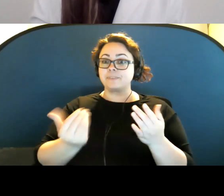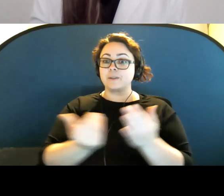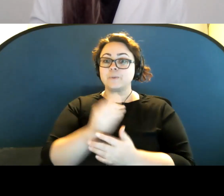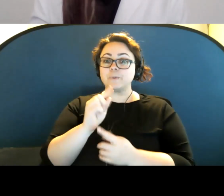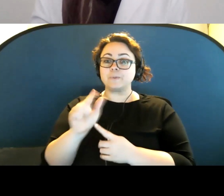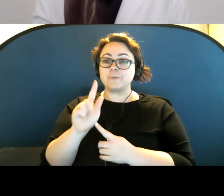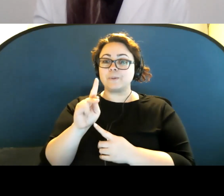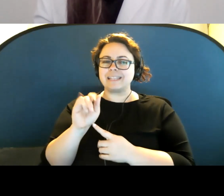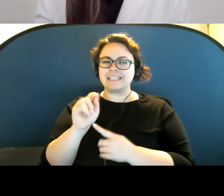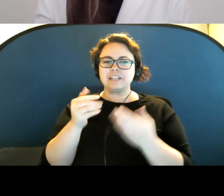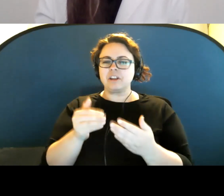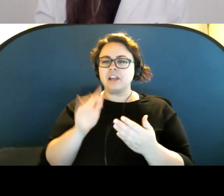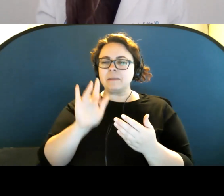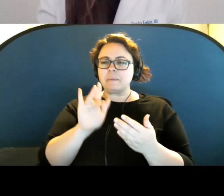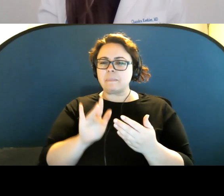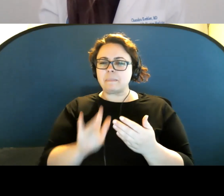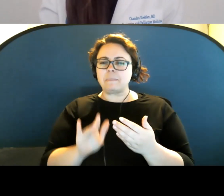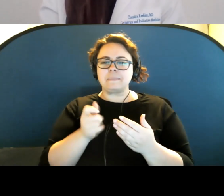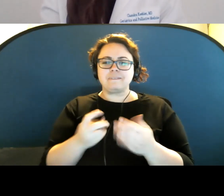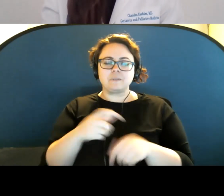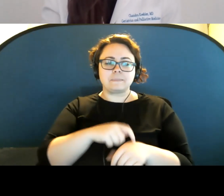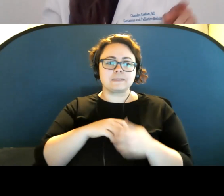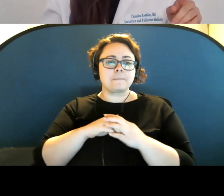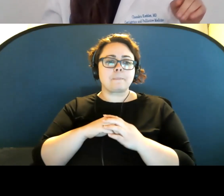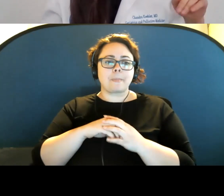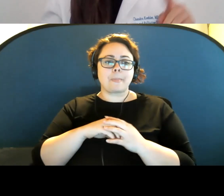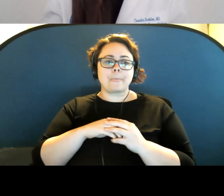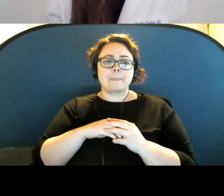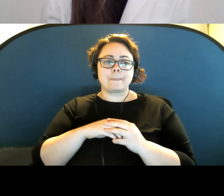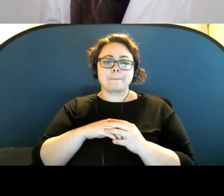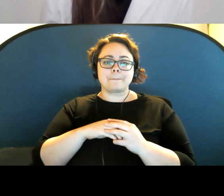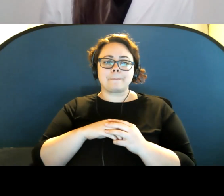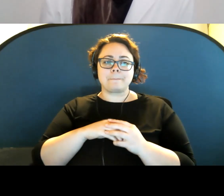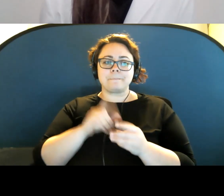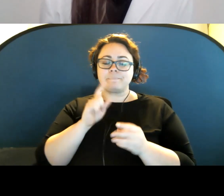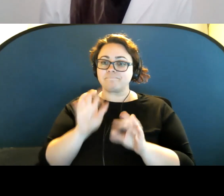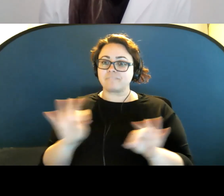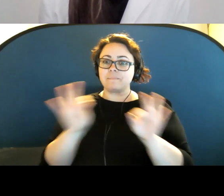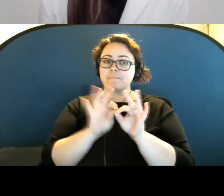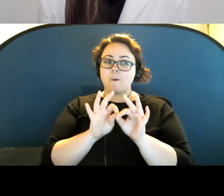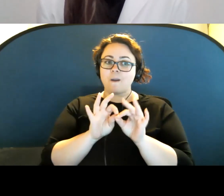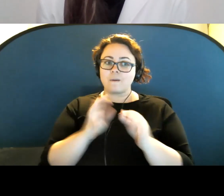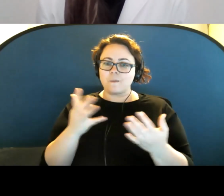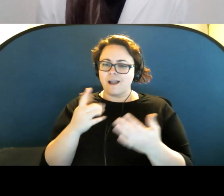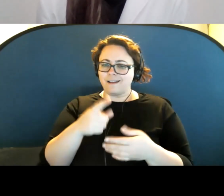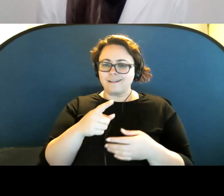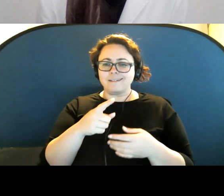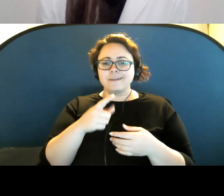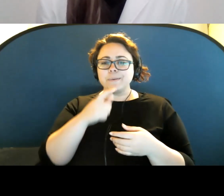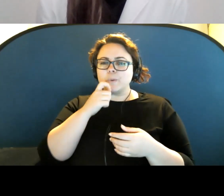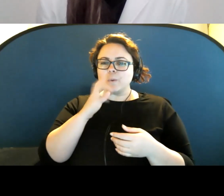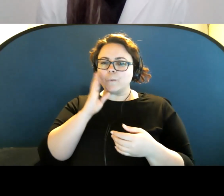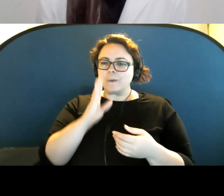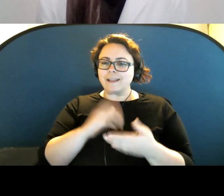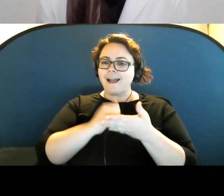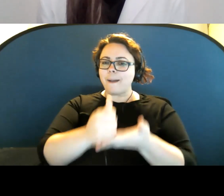a couple of times. So it's really important to get our people power, who are going to be our boots on the ground